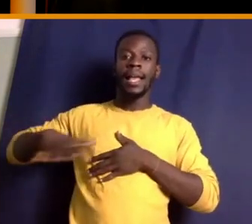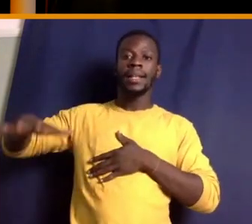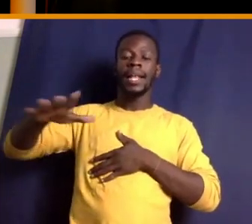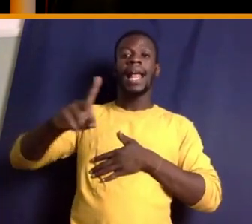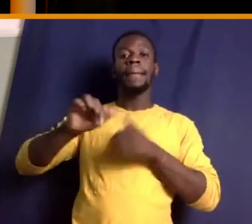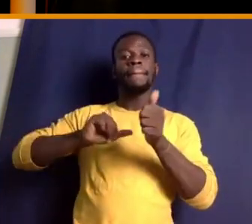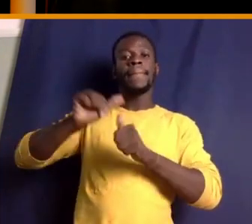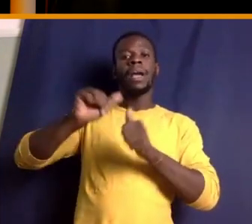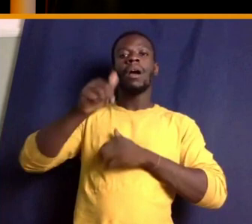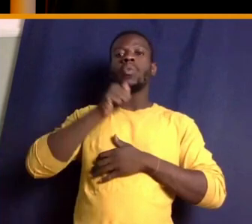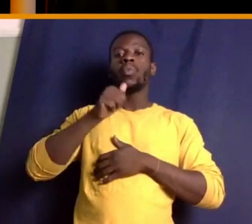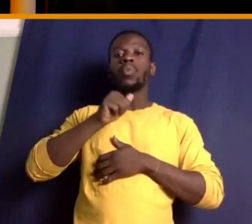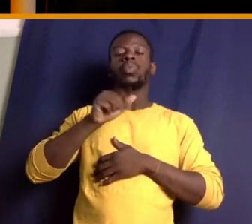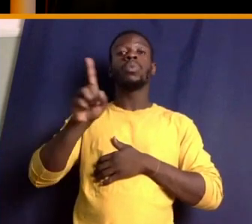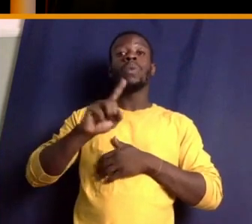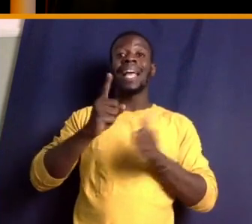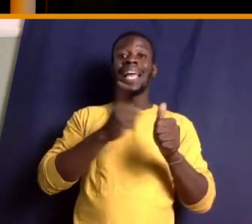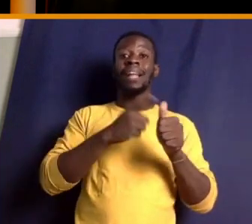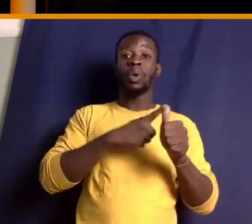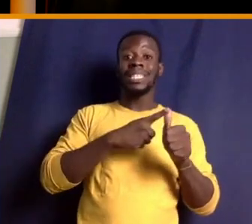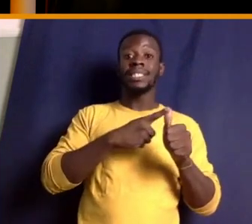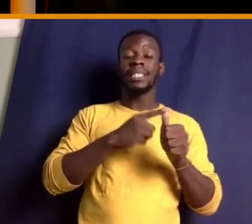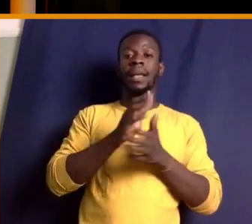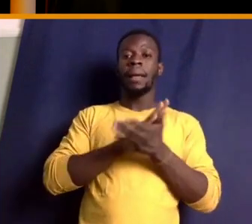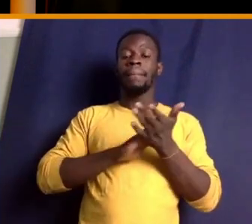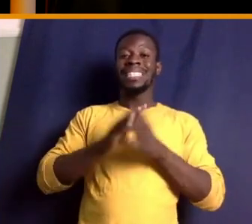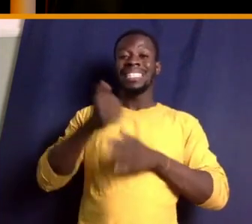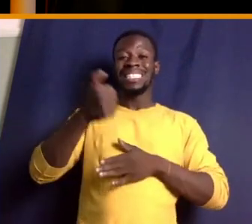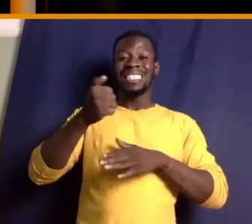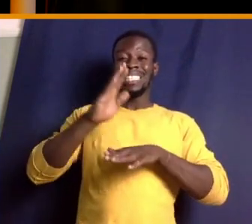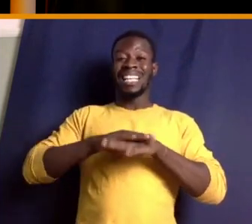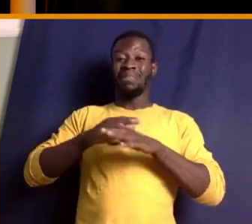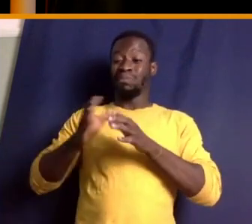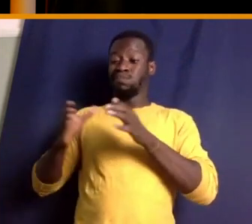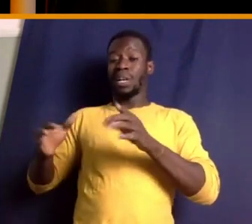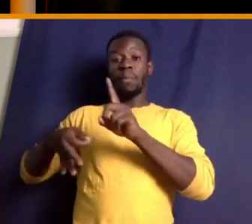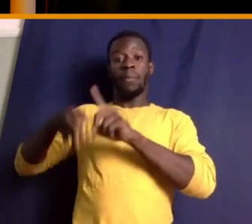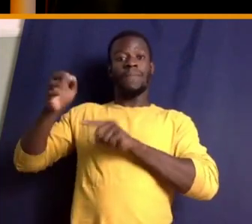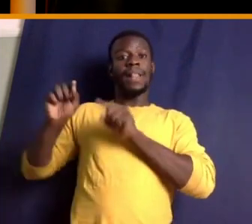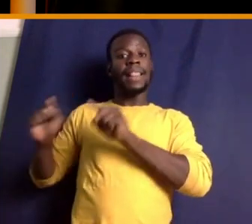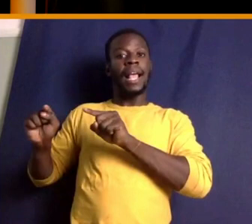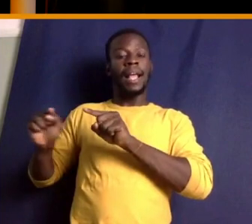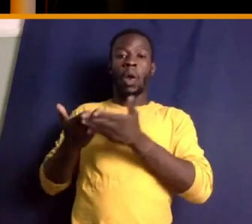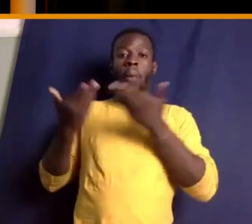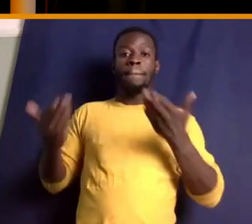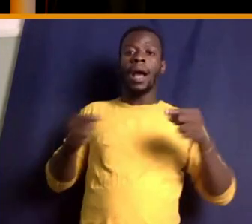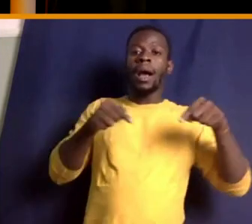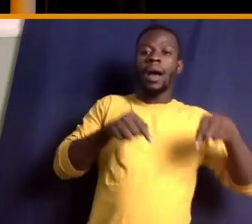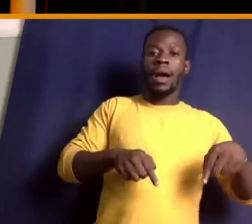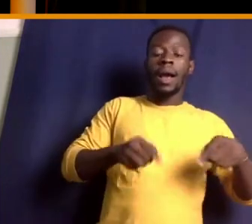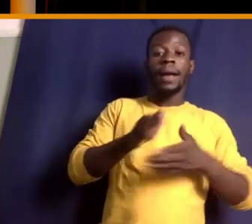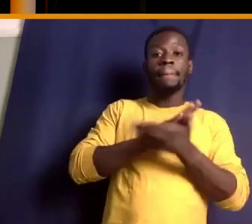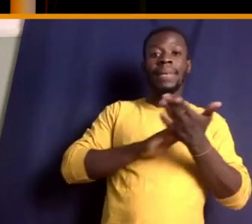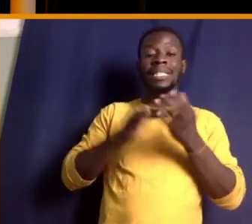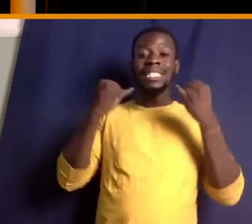for some animals, 16 times the level of equivalent animals in this country. Allowing the import of beef and sheep meat from Australia will mean